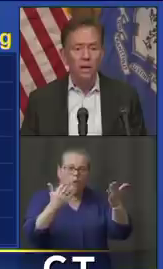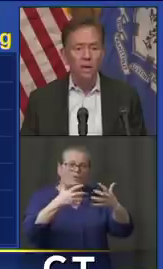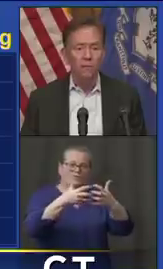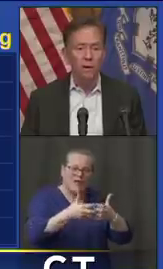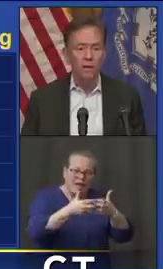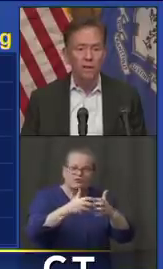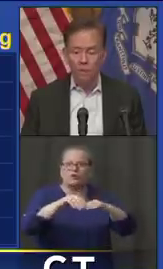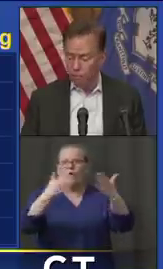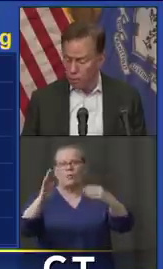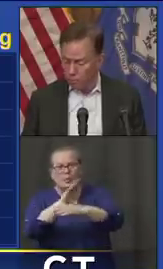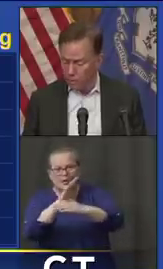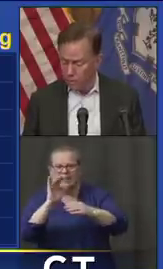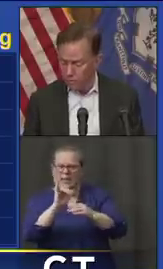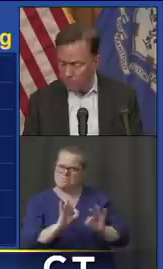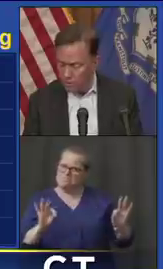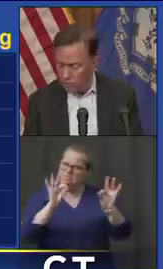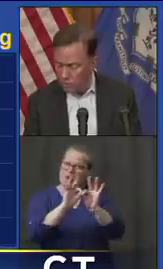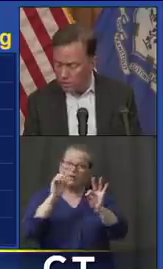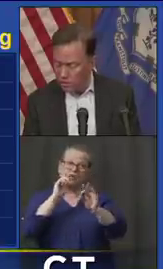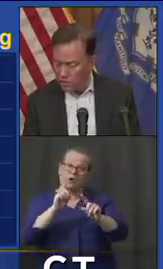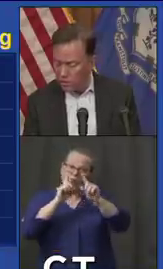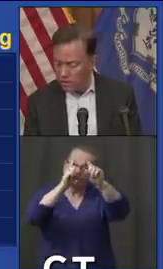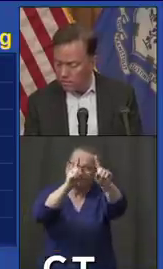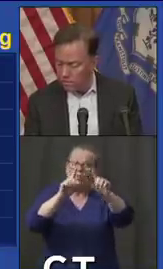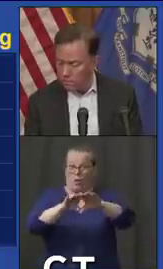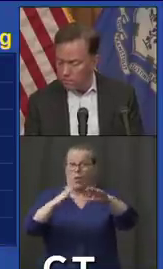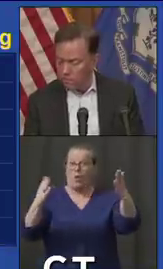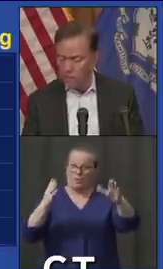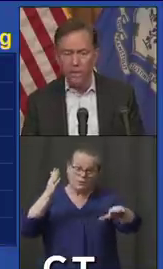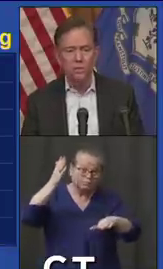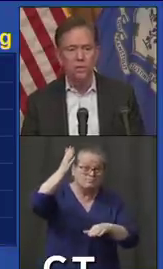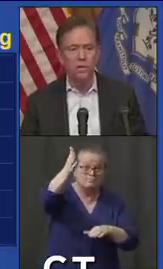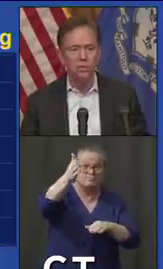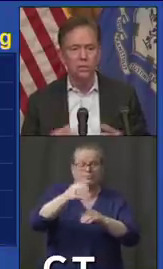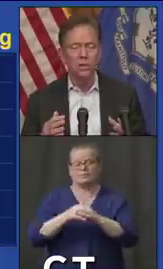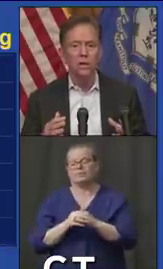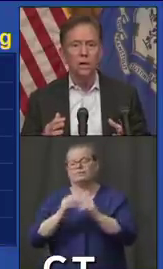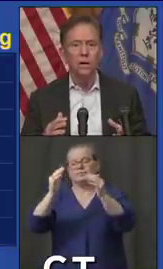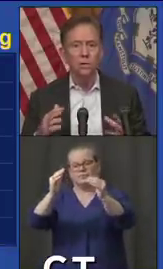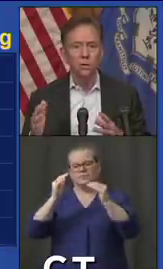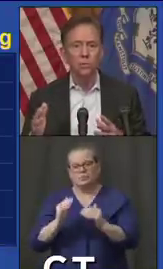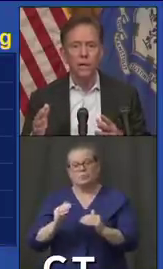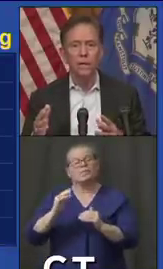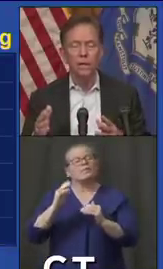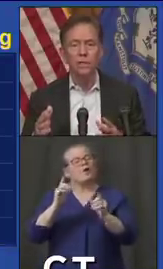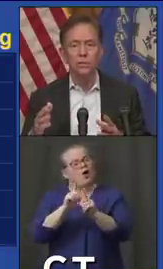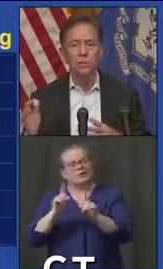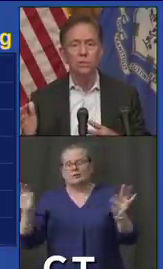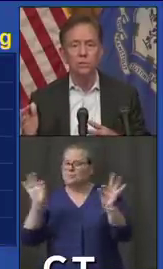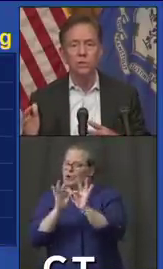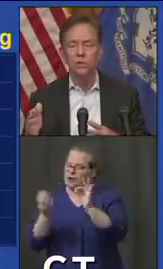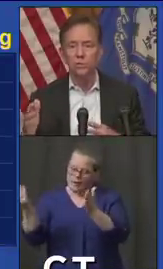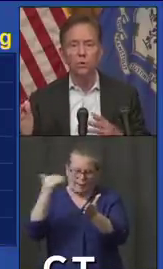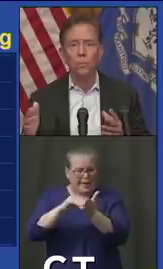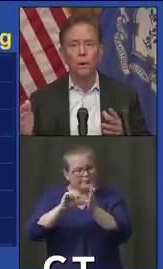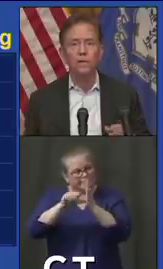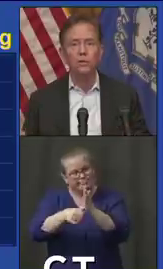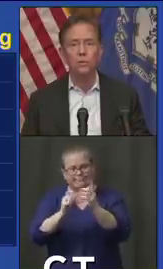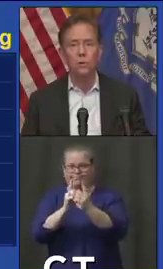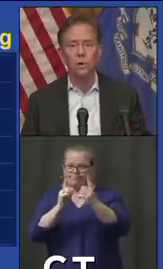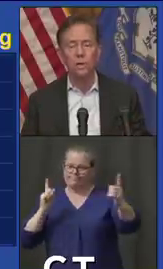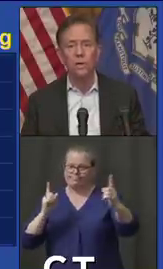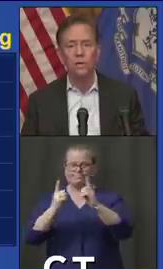And finally, the appropriate physical distancing and the such. those regulations, sort of store